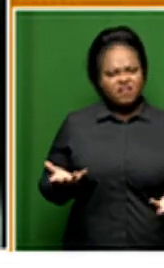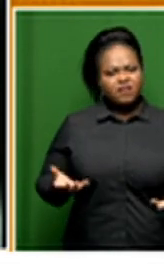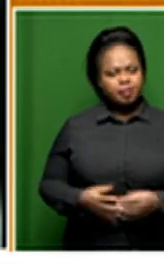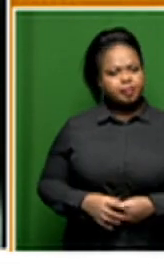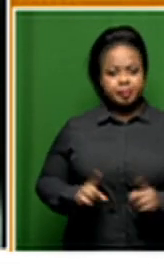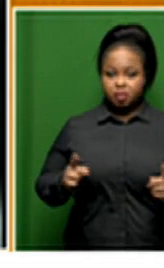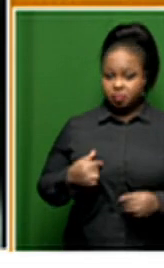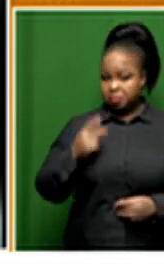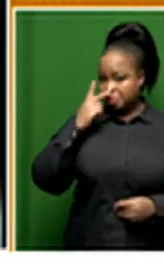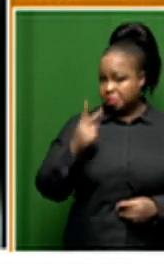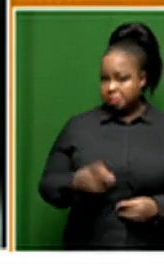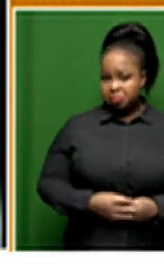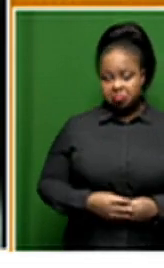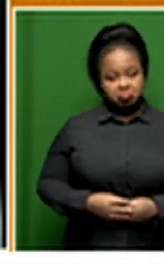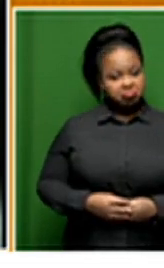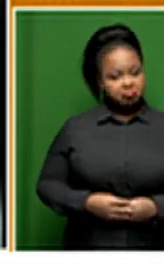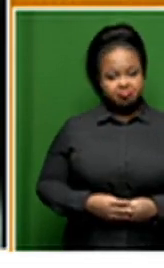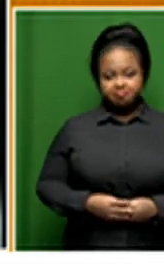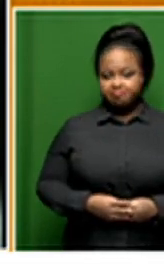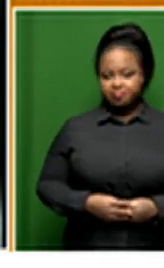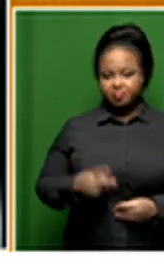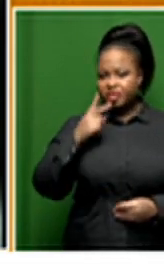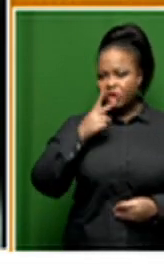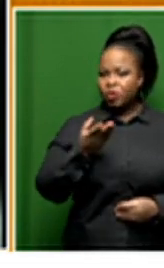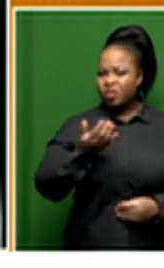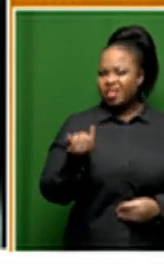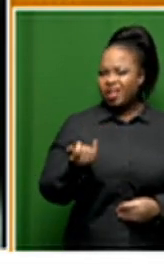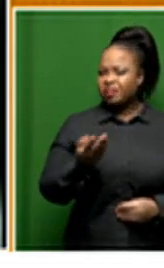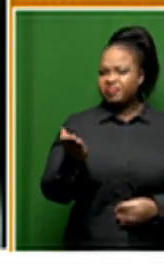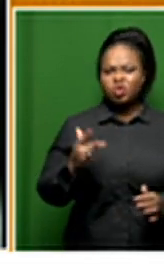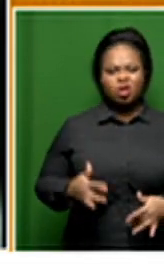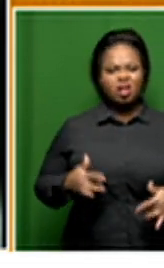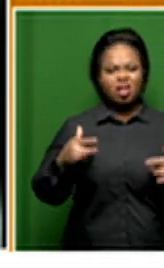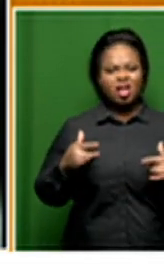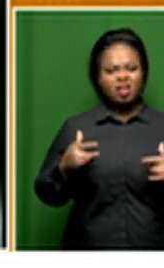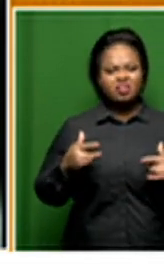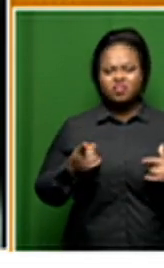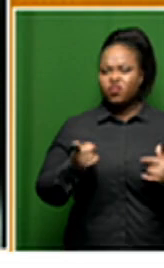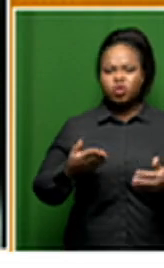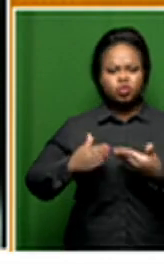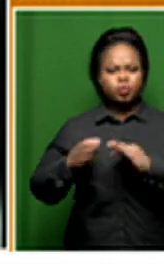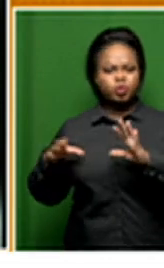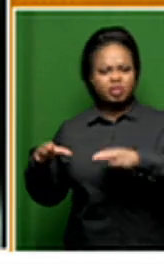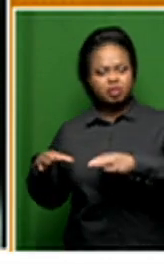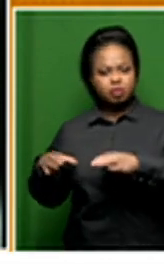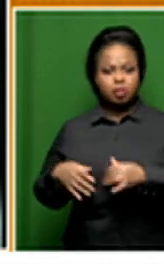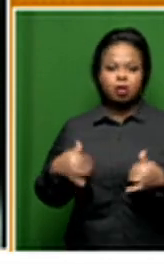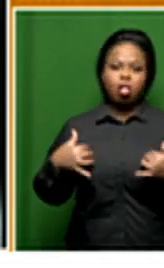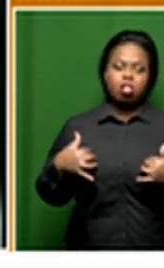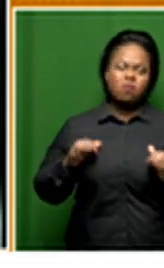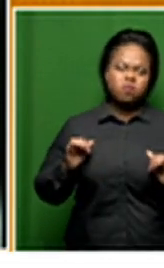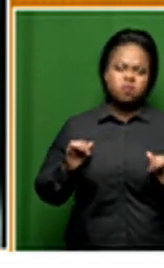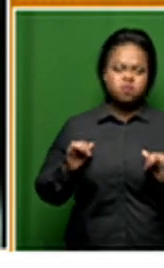what we're seeing, it seems that these lives that are being led by this community are traumatic